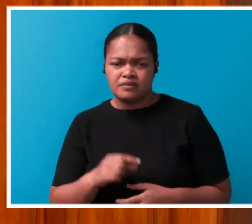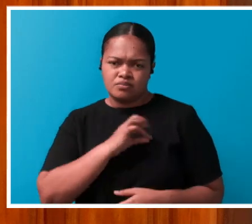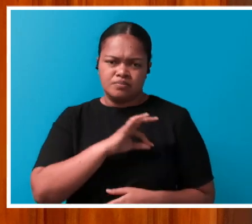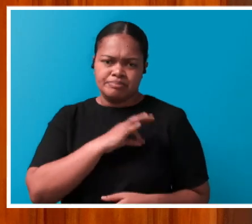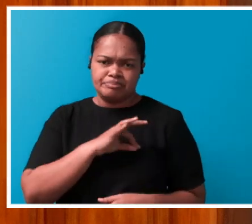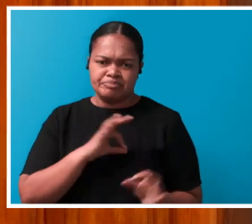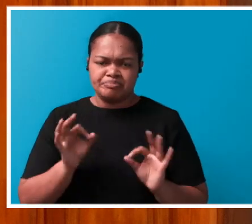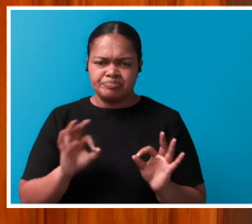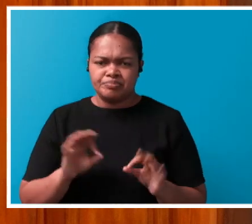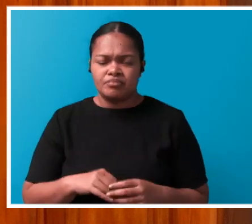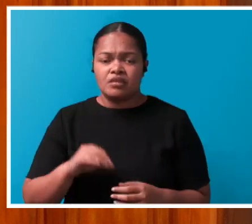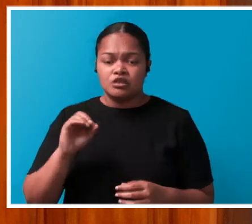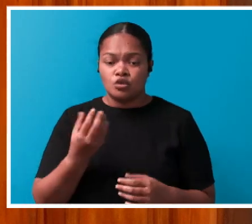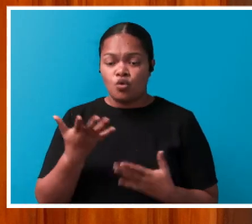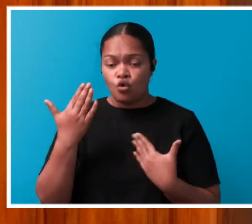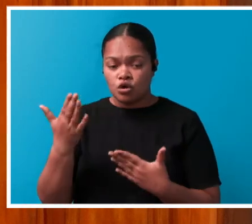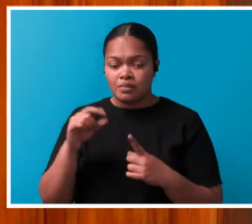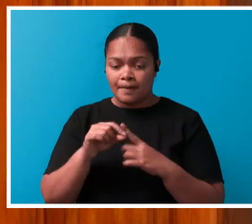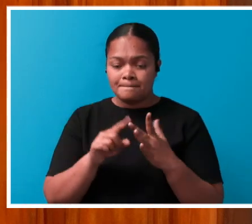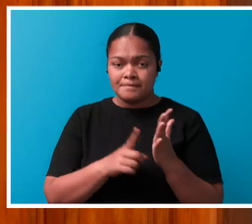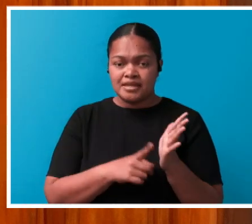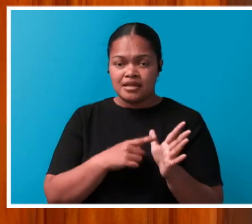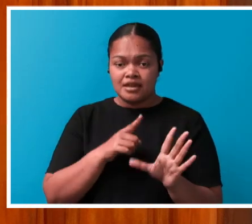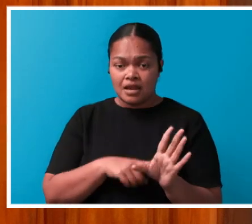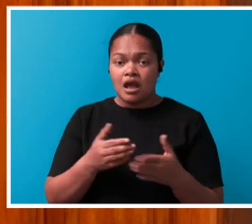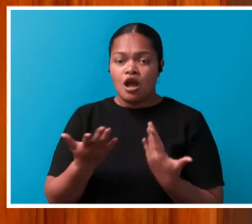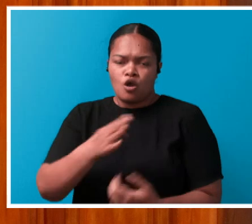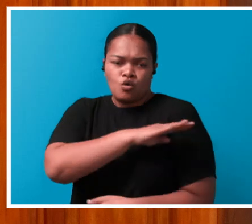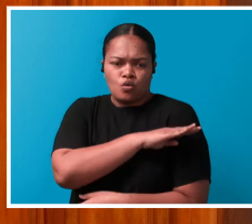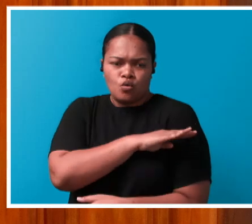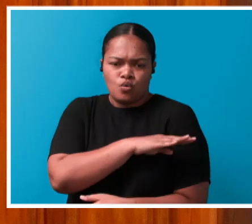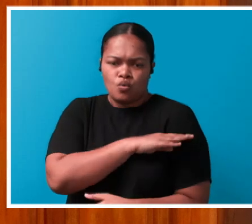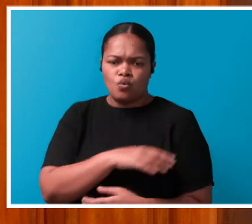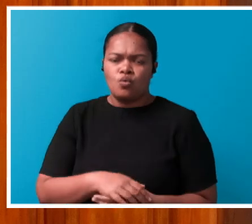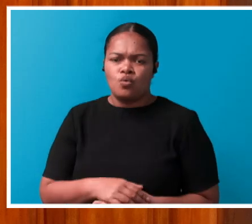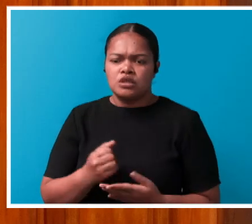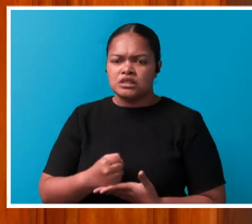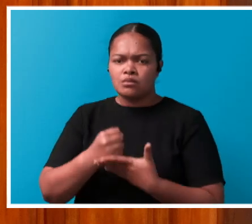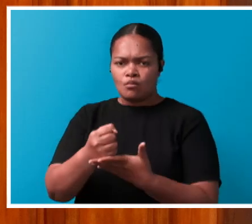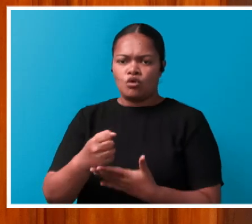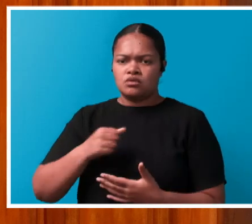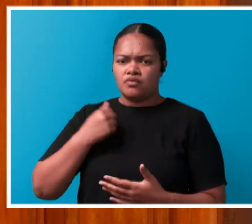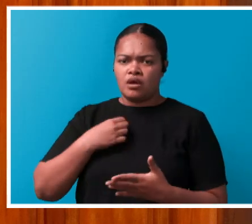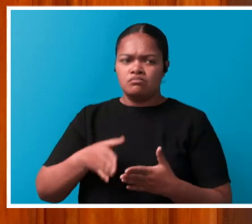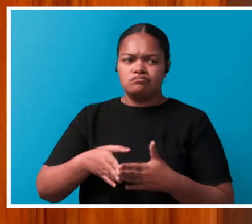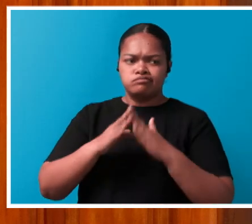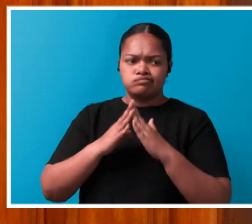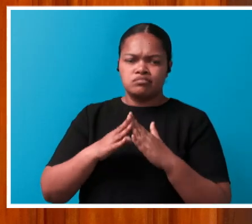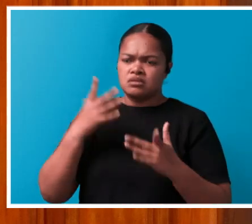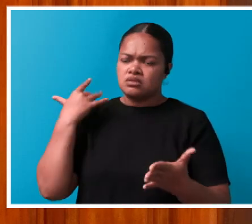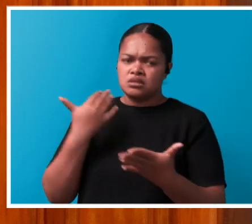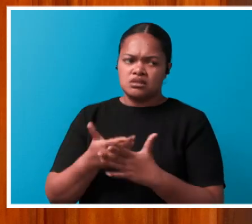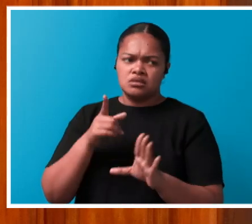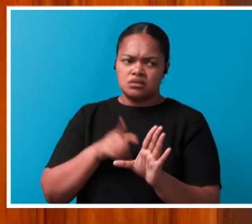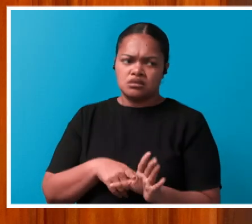Honorable BM Pillay describes how Mr. Tambain Marama has supported the survival of the industry over the years. This is